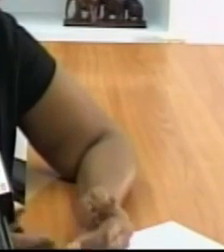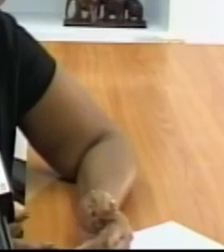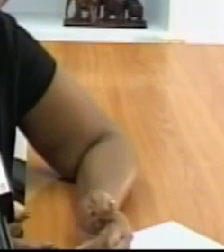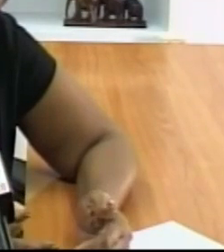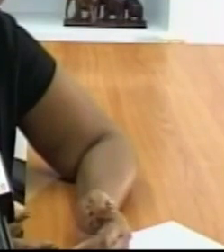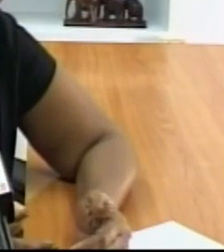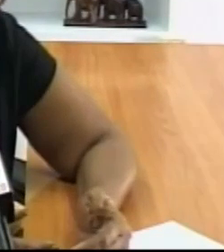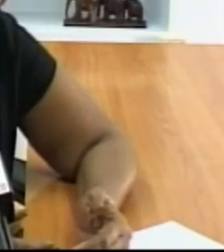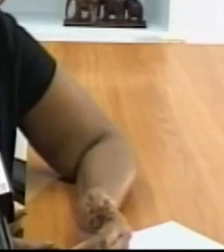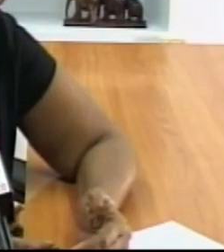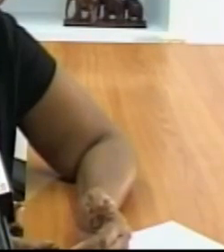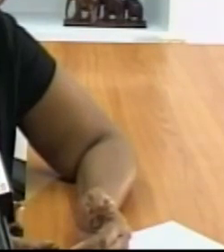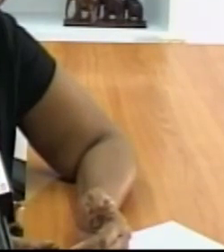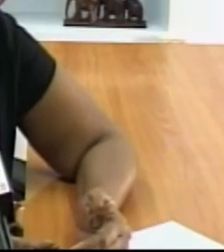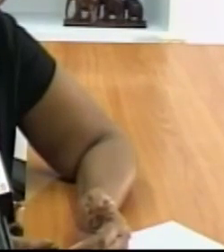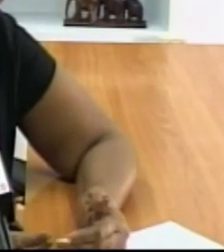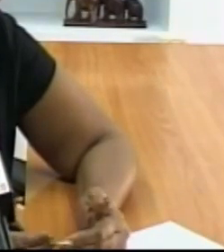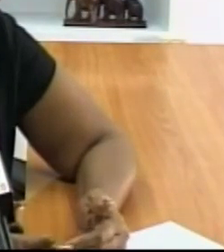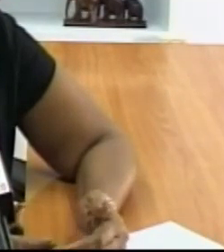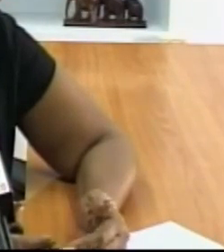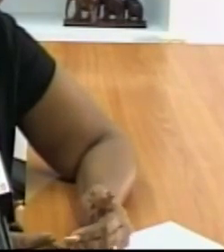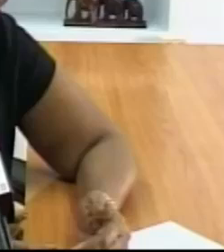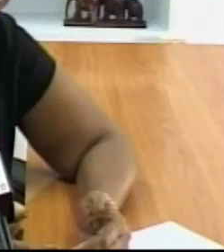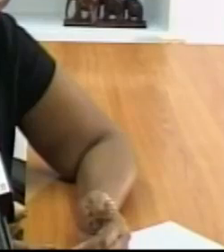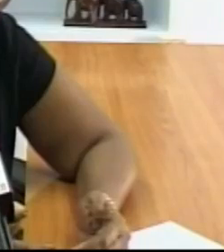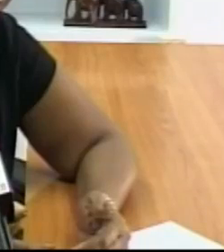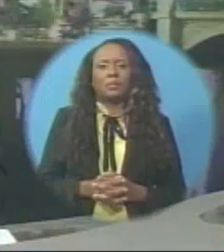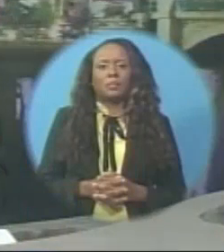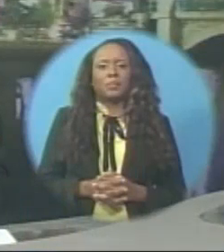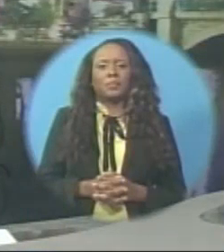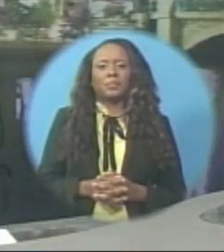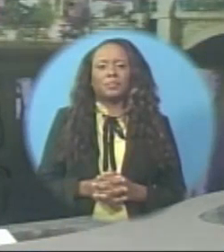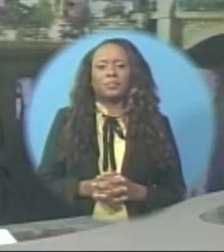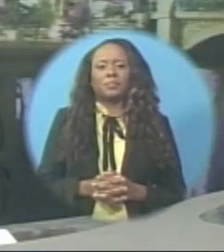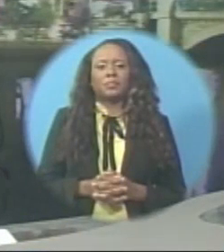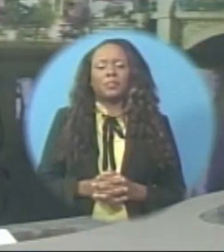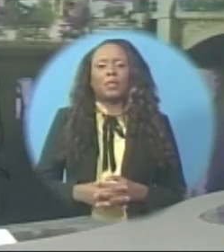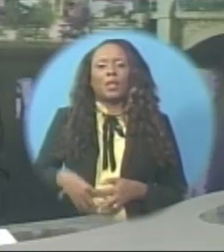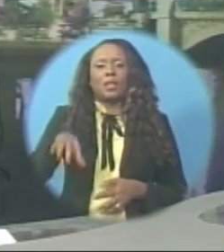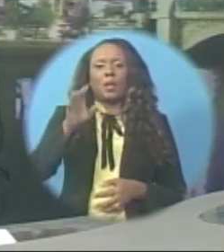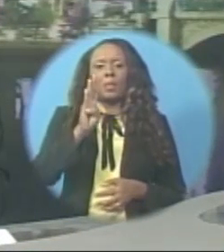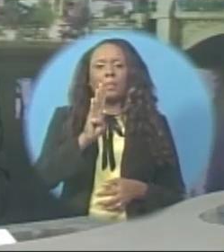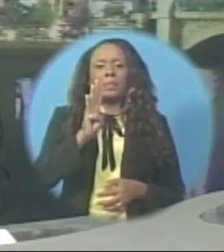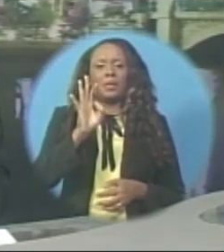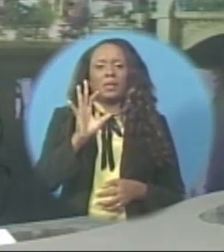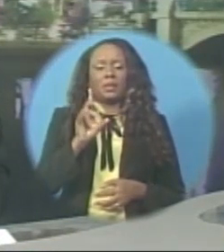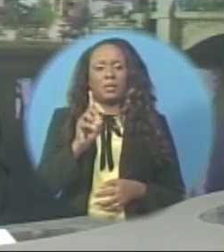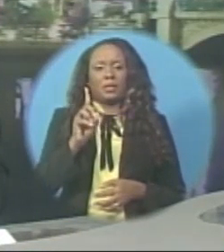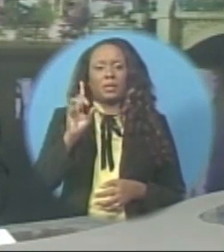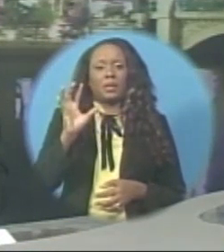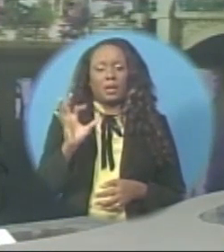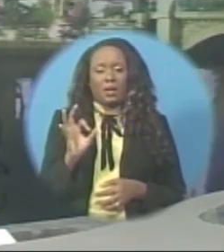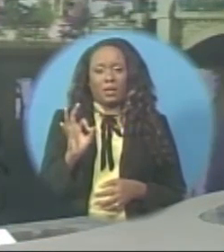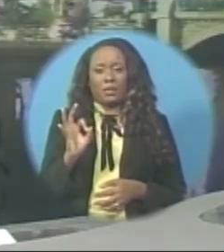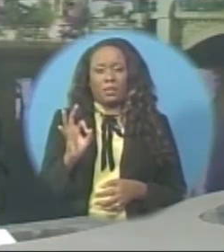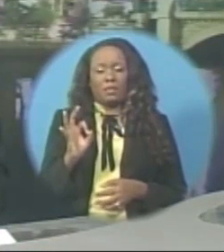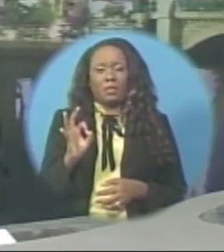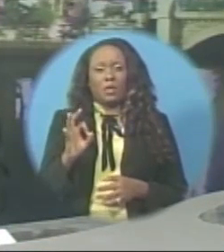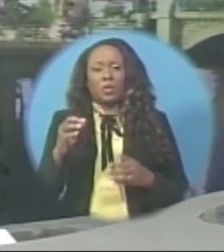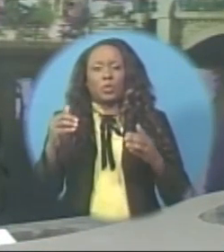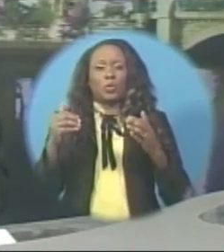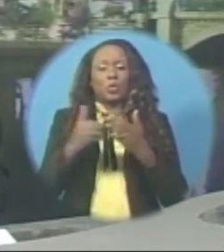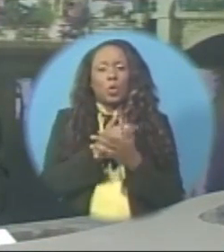promote delaying sexual activity as long as you can. There's a changing of the guard at the Barbados Defense Force.